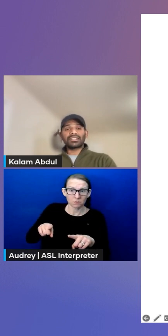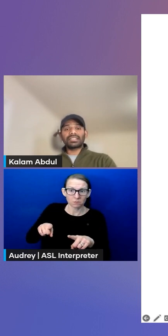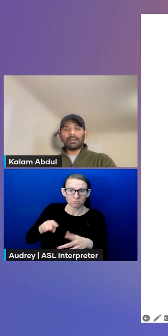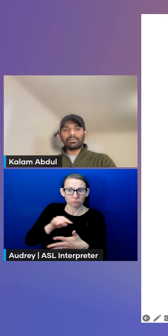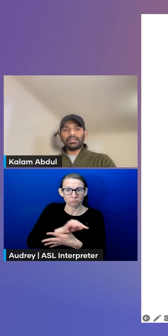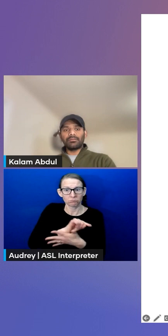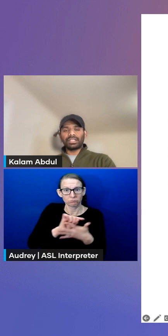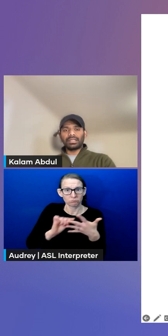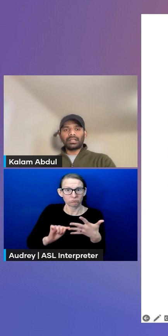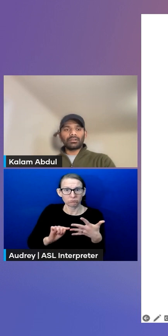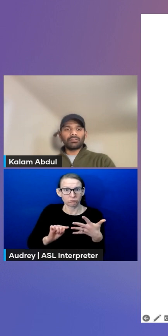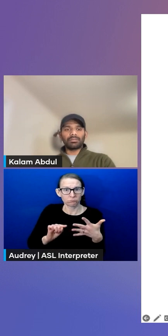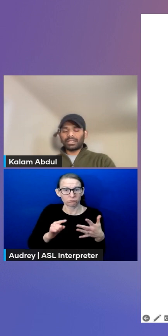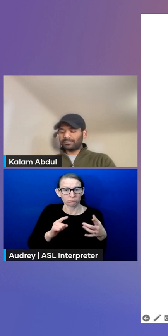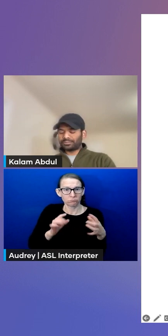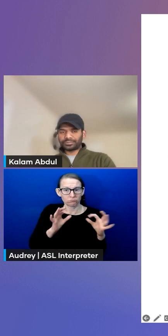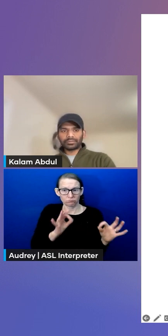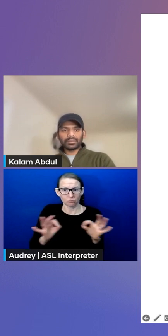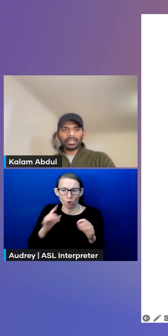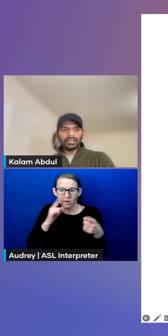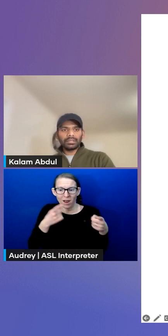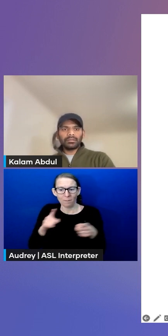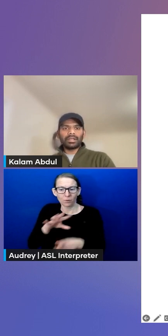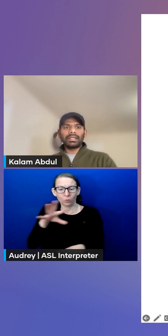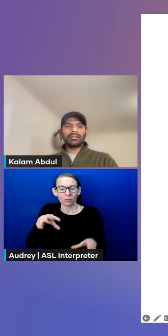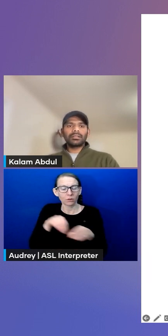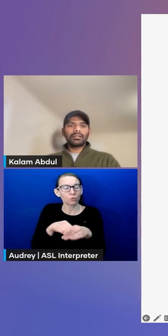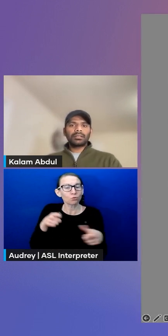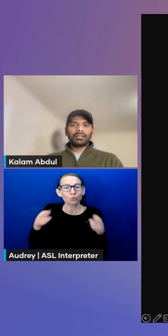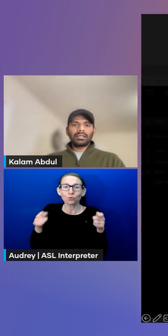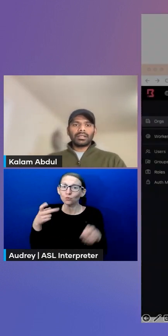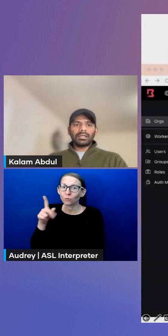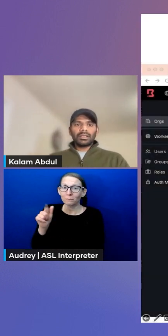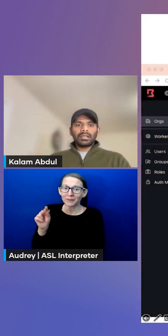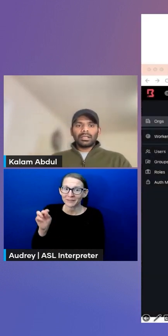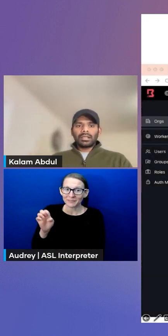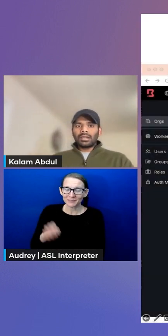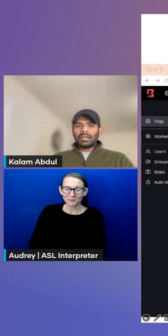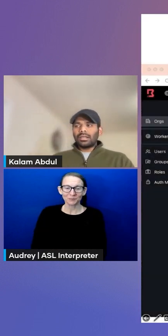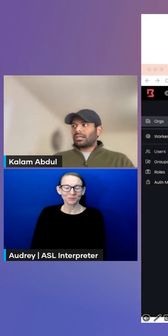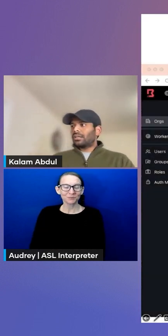the sessions happening within the control plane, right?